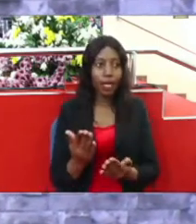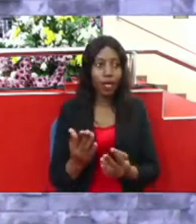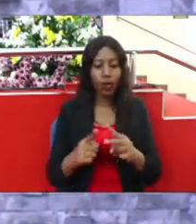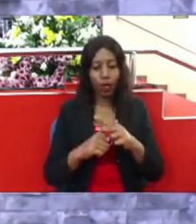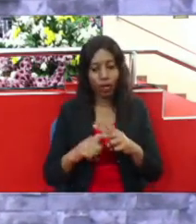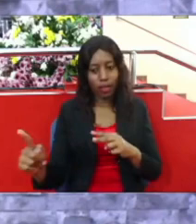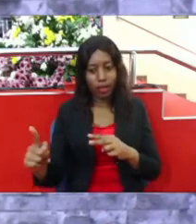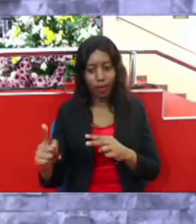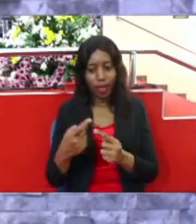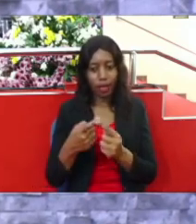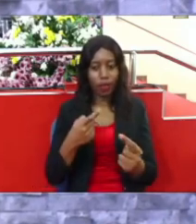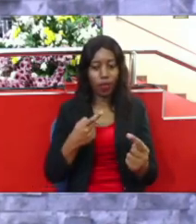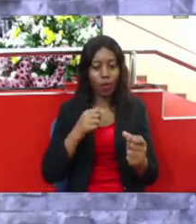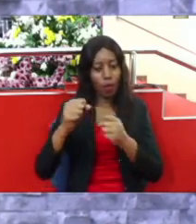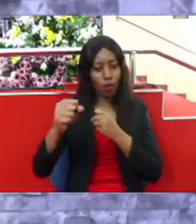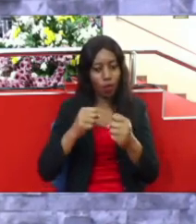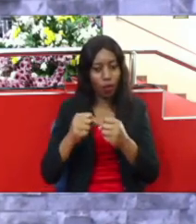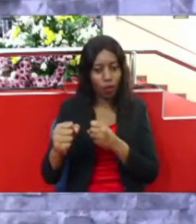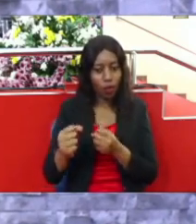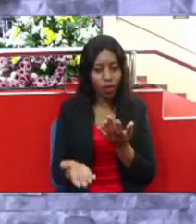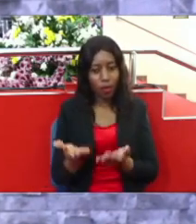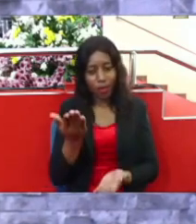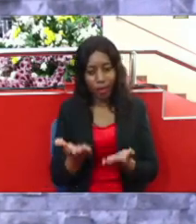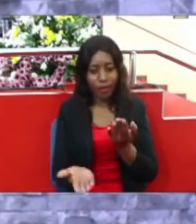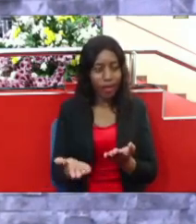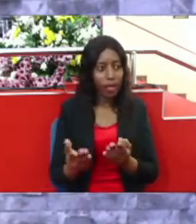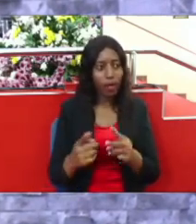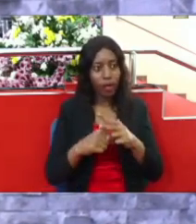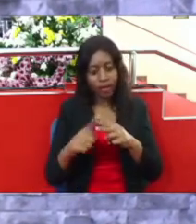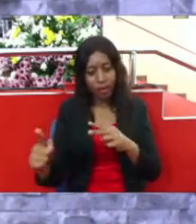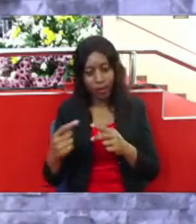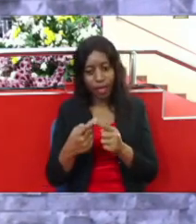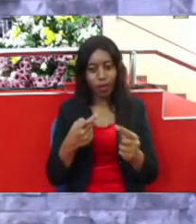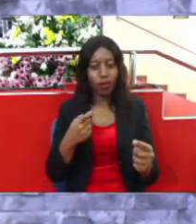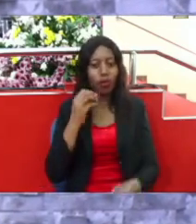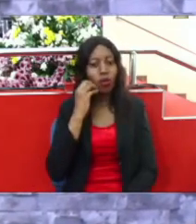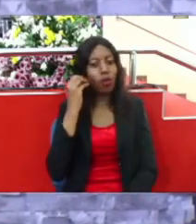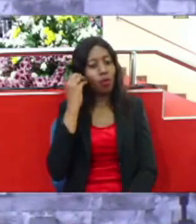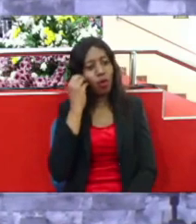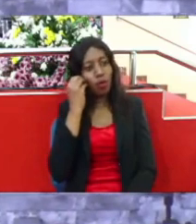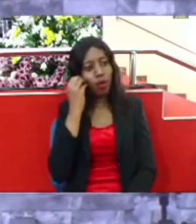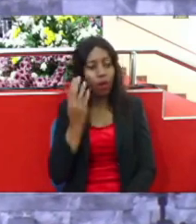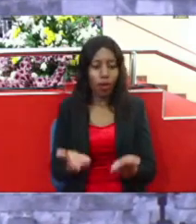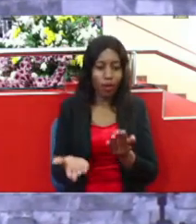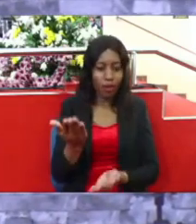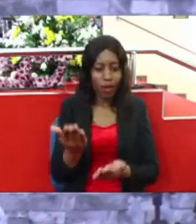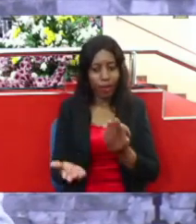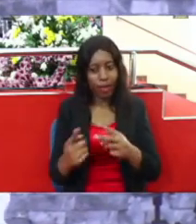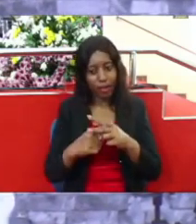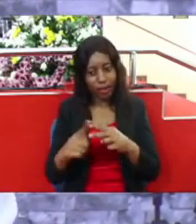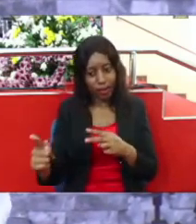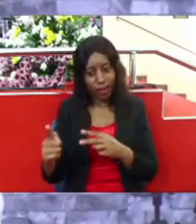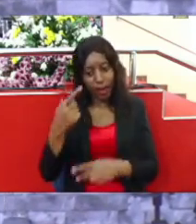mahali pana vita. Or they are running from their home. Ama pengine anatoroka toka nyumbani. Or they are running because of they have some information that they